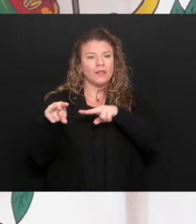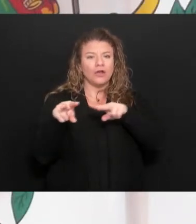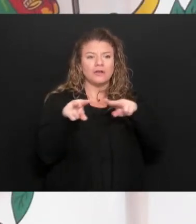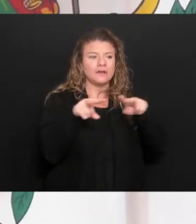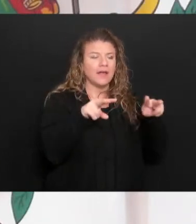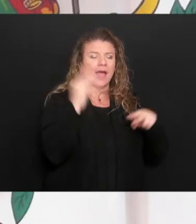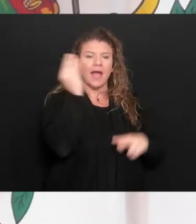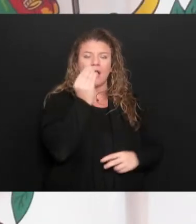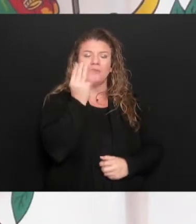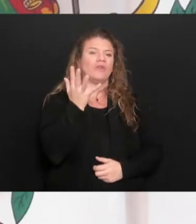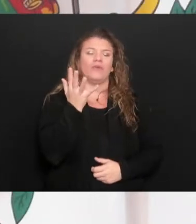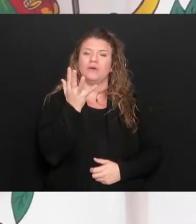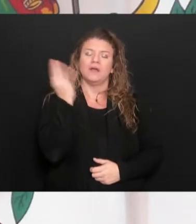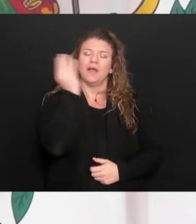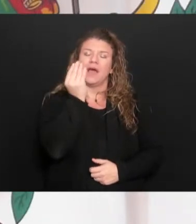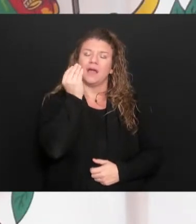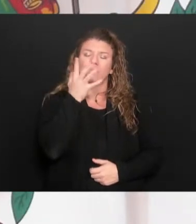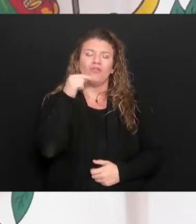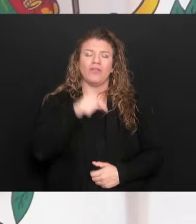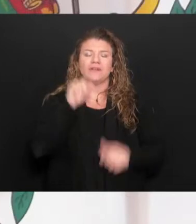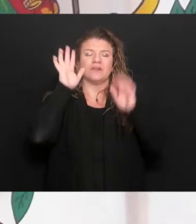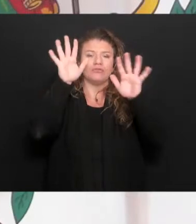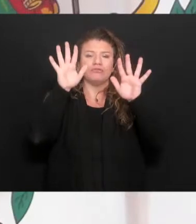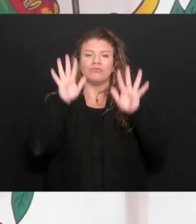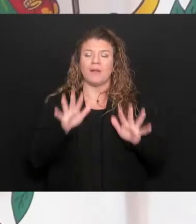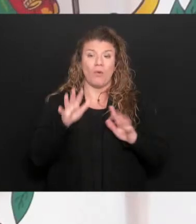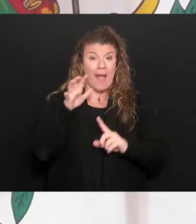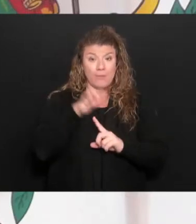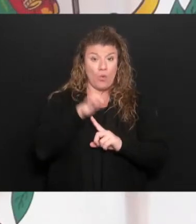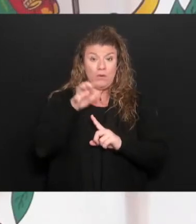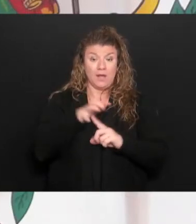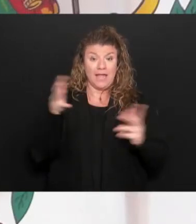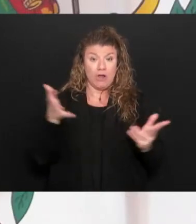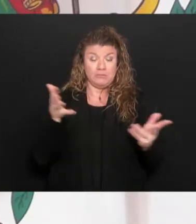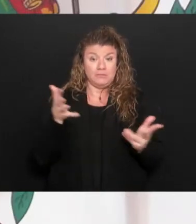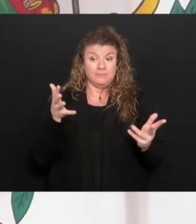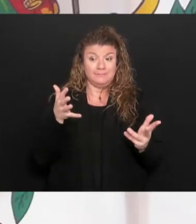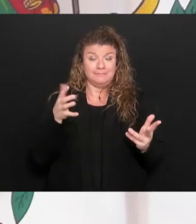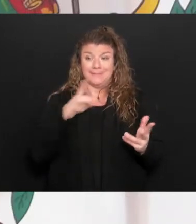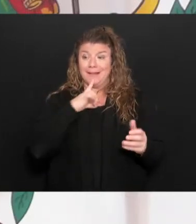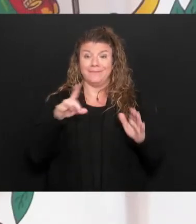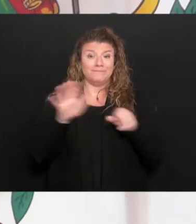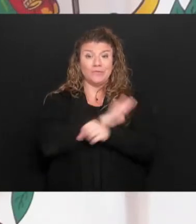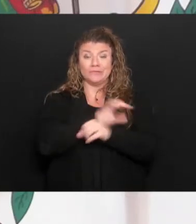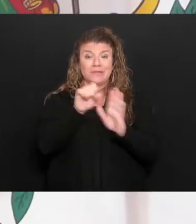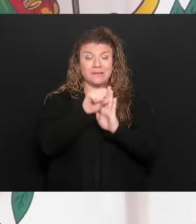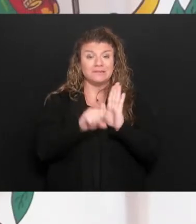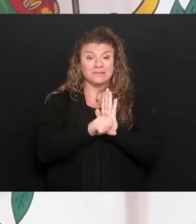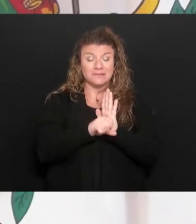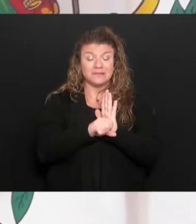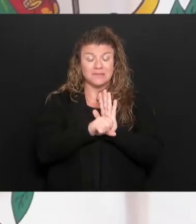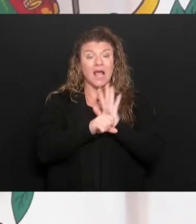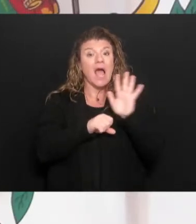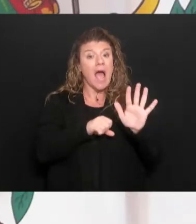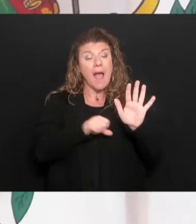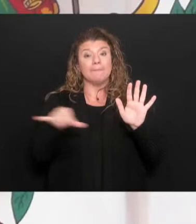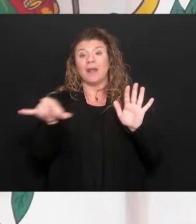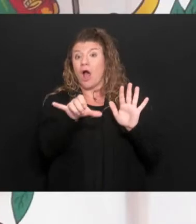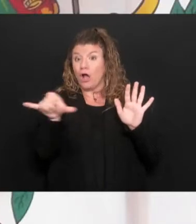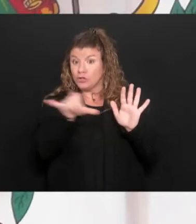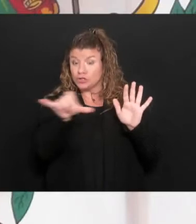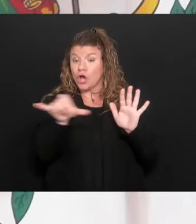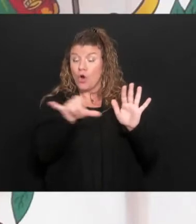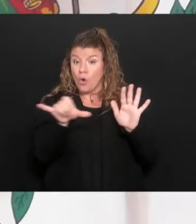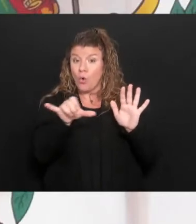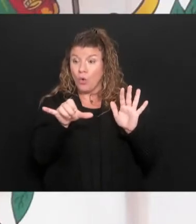beautiful this incredible capital is in this incredible state. But then also right now,